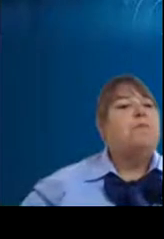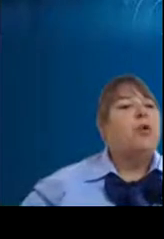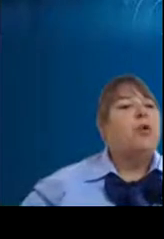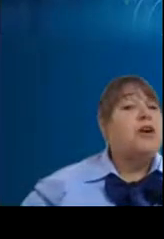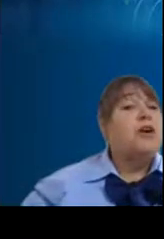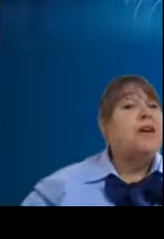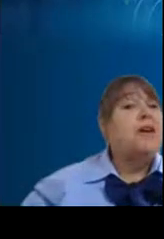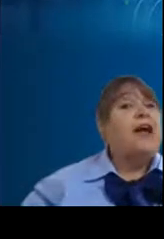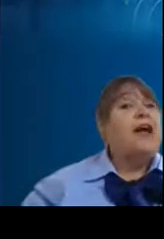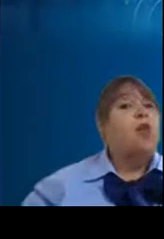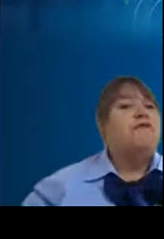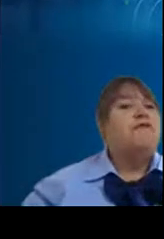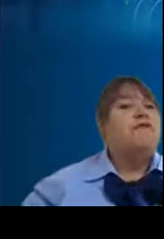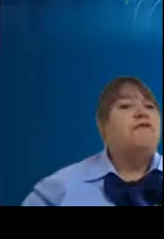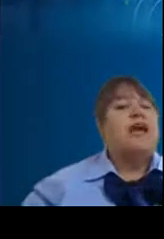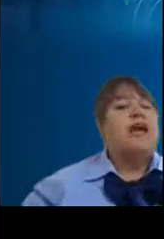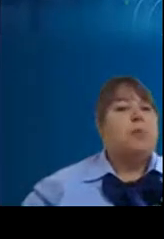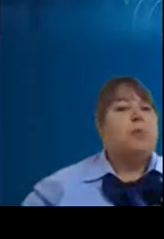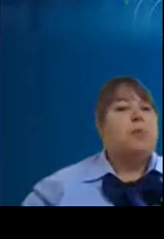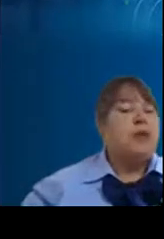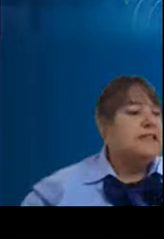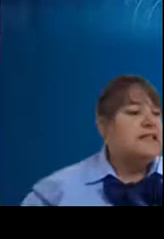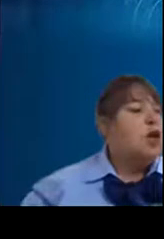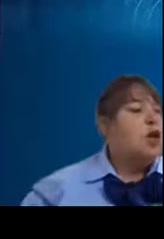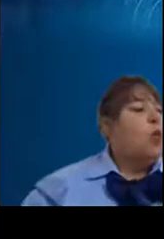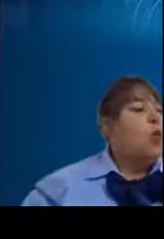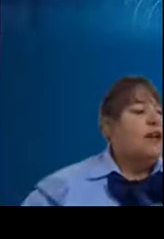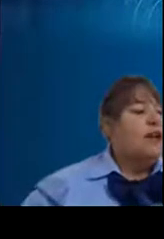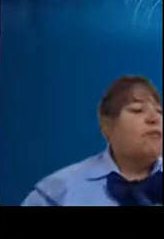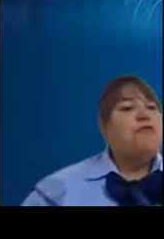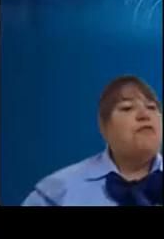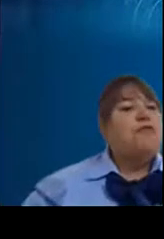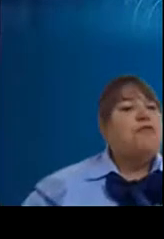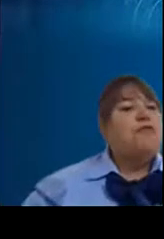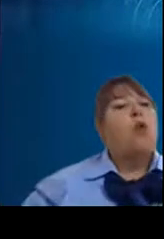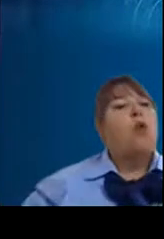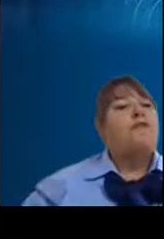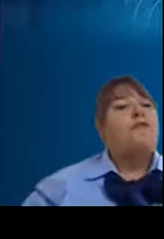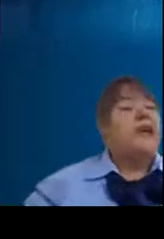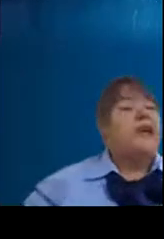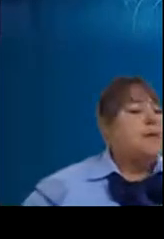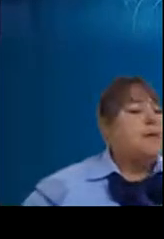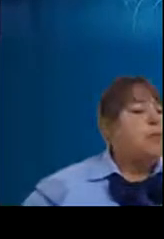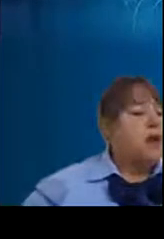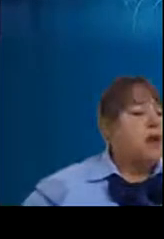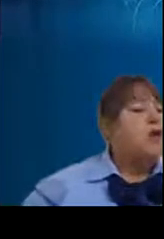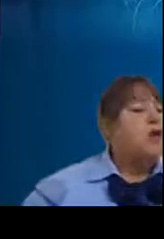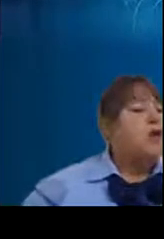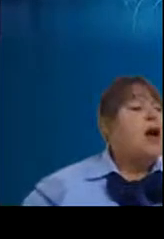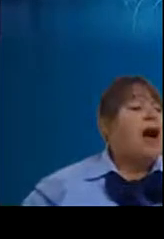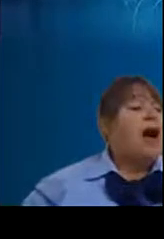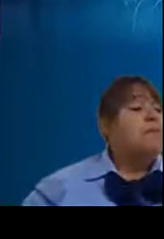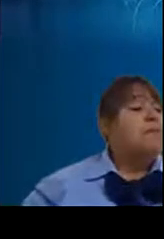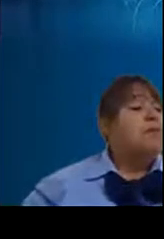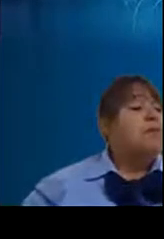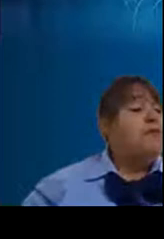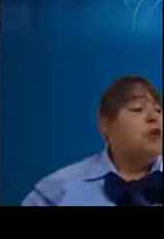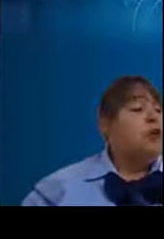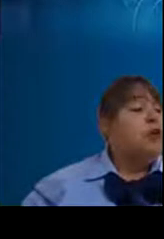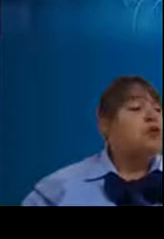qualifying employer and qualifying employees. When I refer to a qualifying employer,